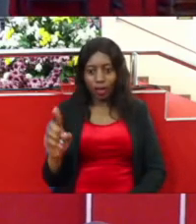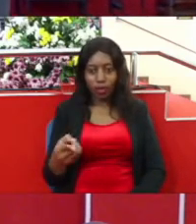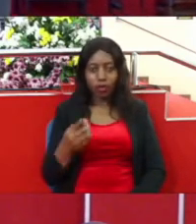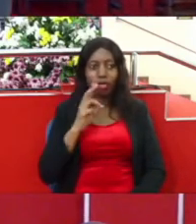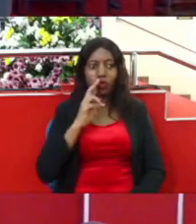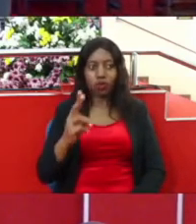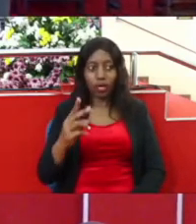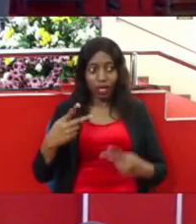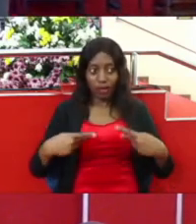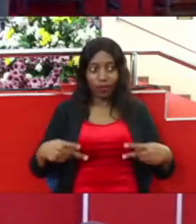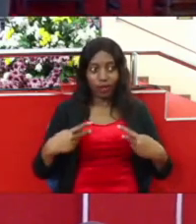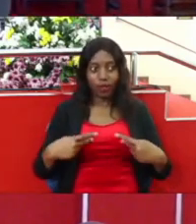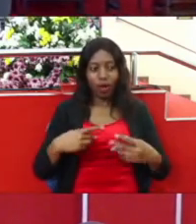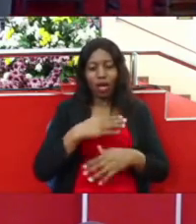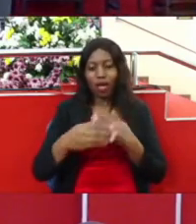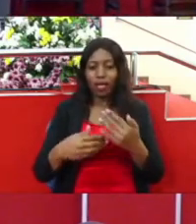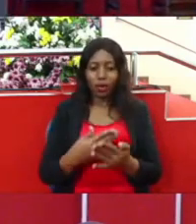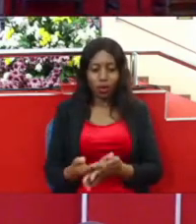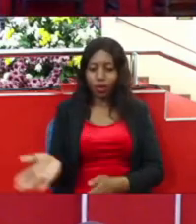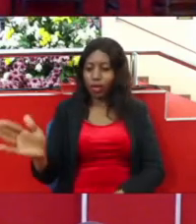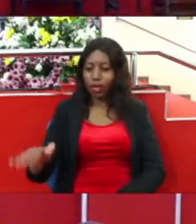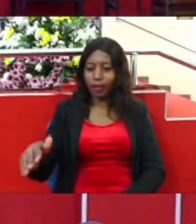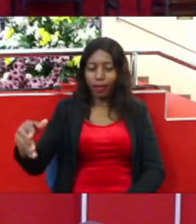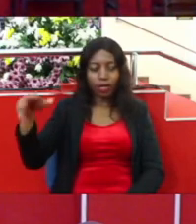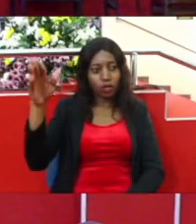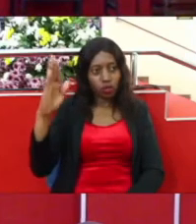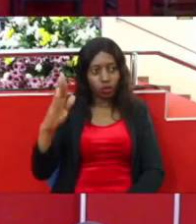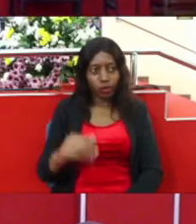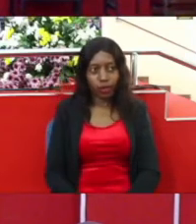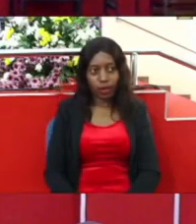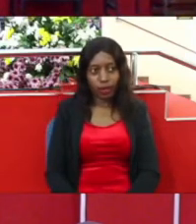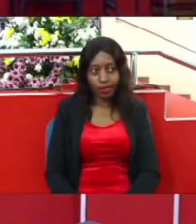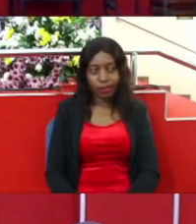Lord. 1,120 wote wakamjia Bwana, wakamgeukia Bwana.